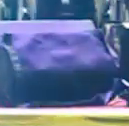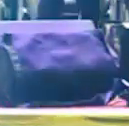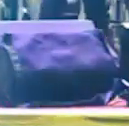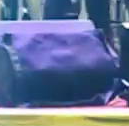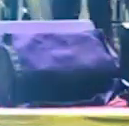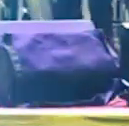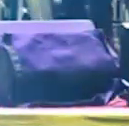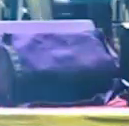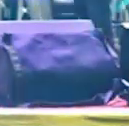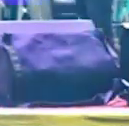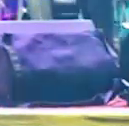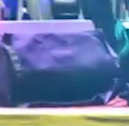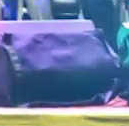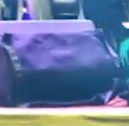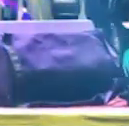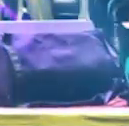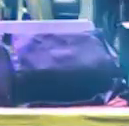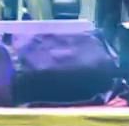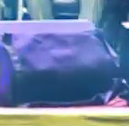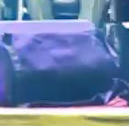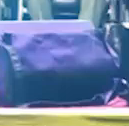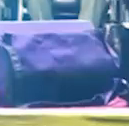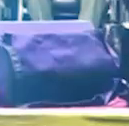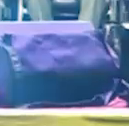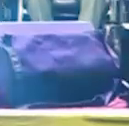I preached.